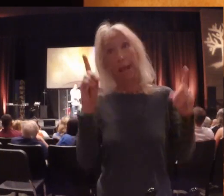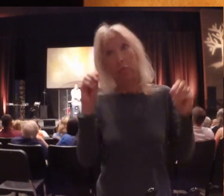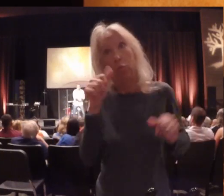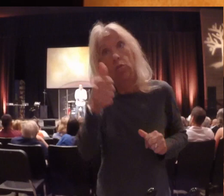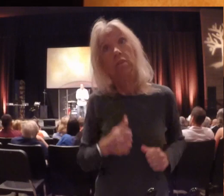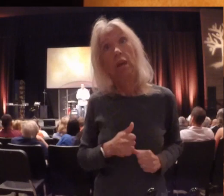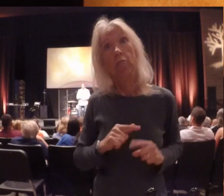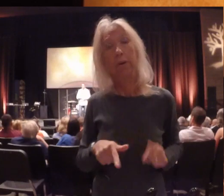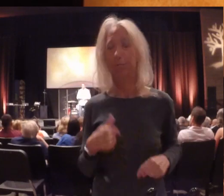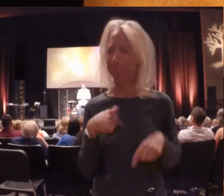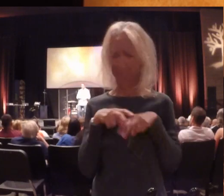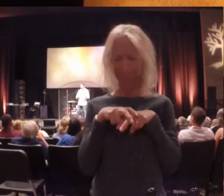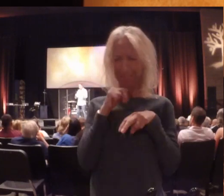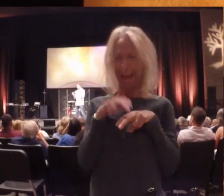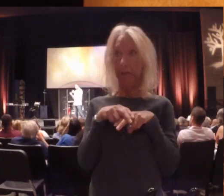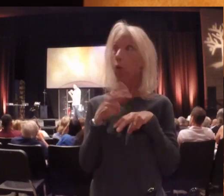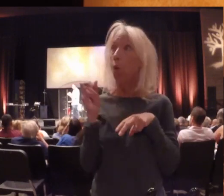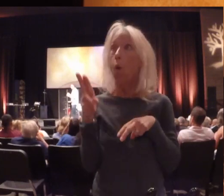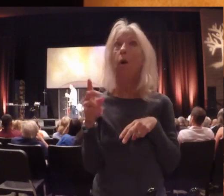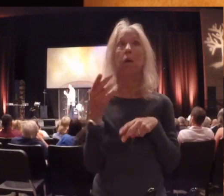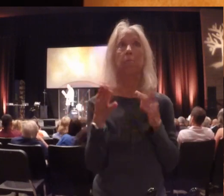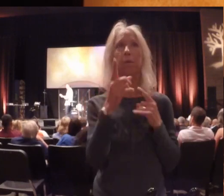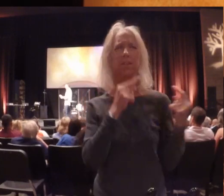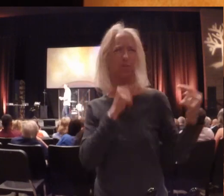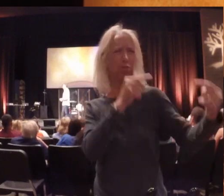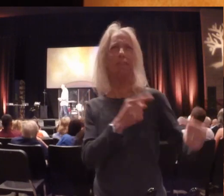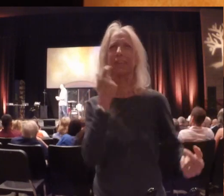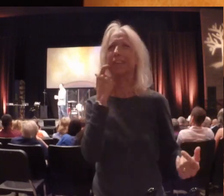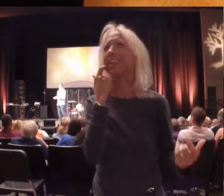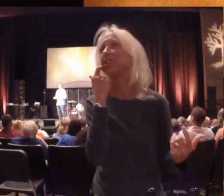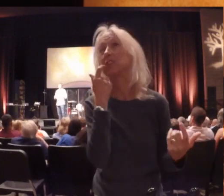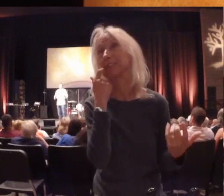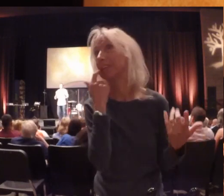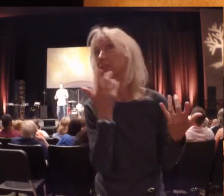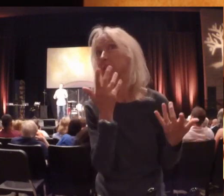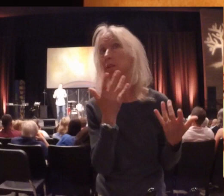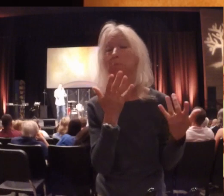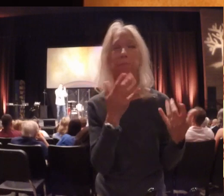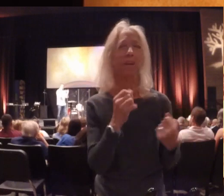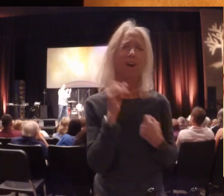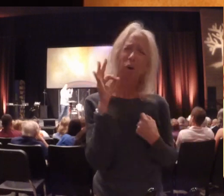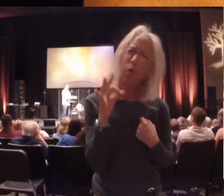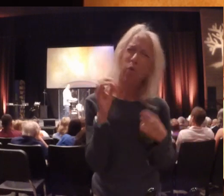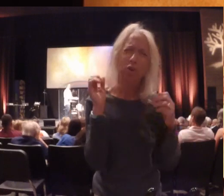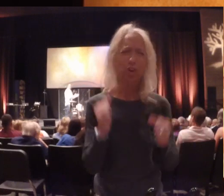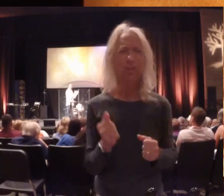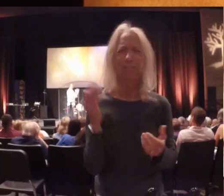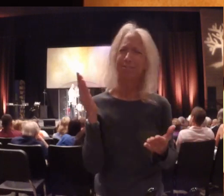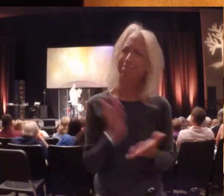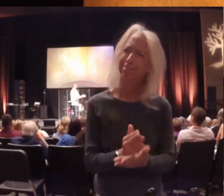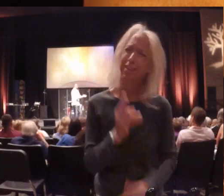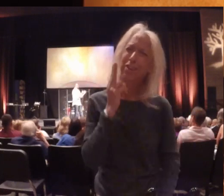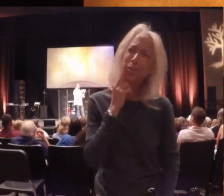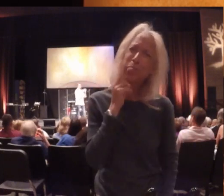about. And you're not doing anything. Maybe some of you are just struggling with certain addictions. Maybe you're just, oh man, if I could just